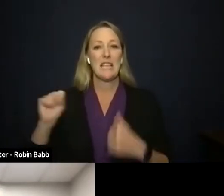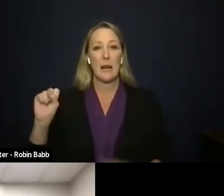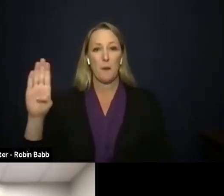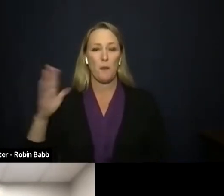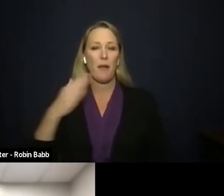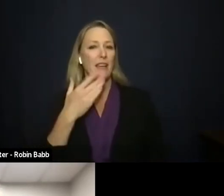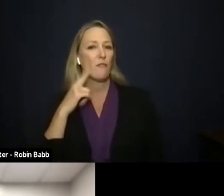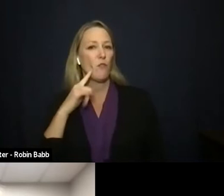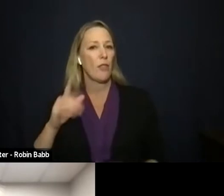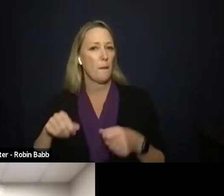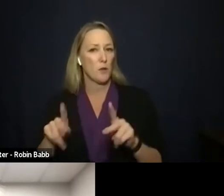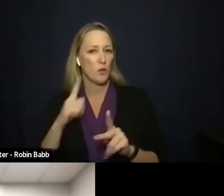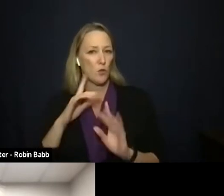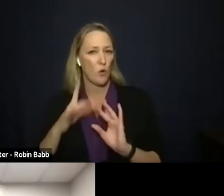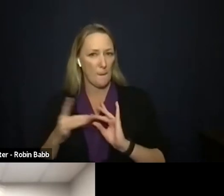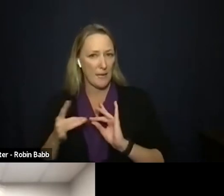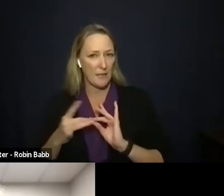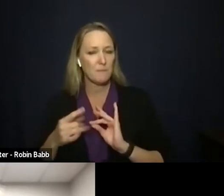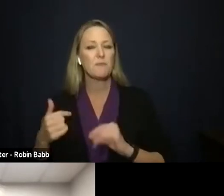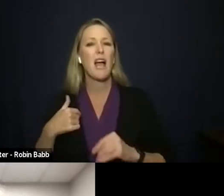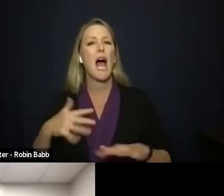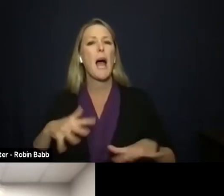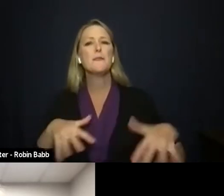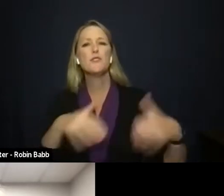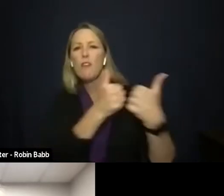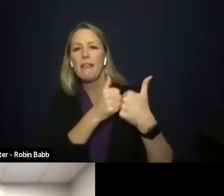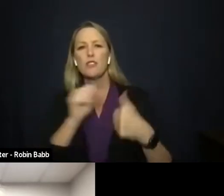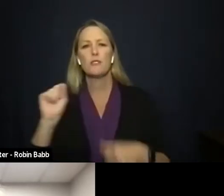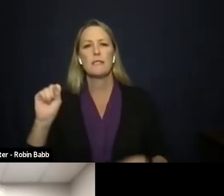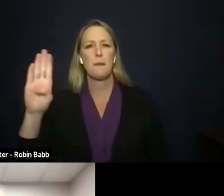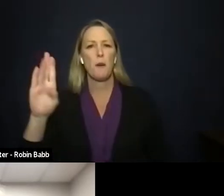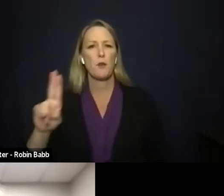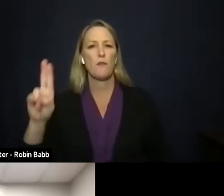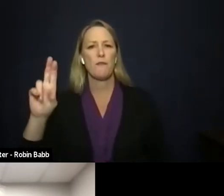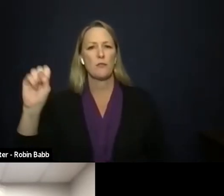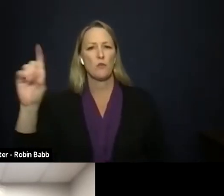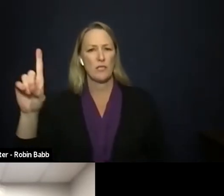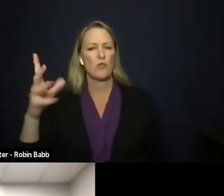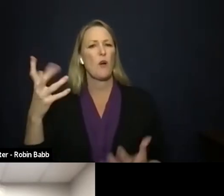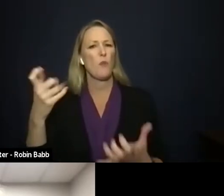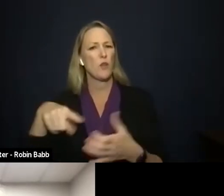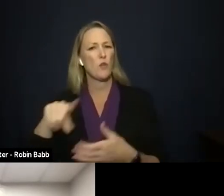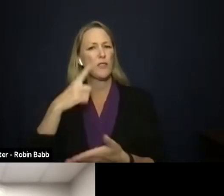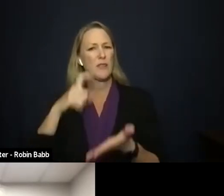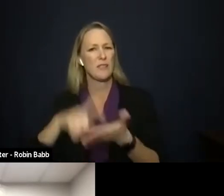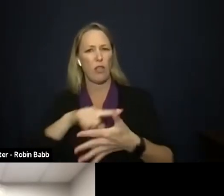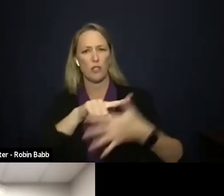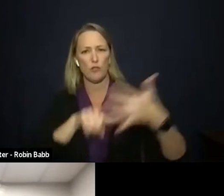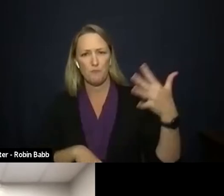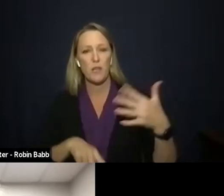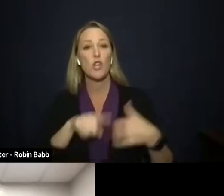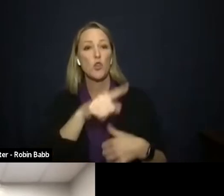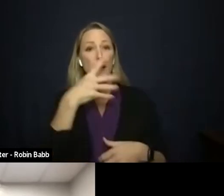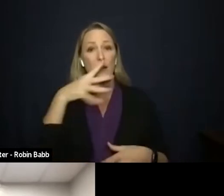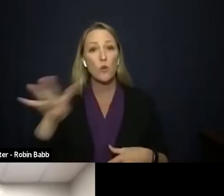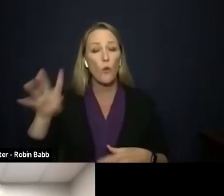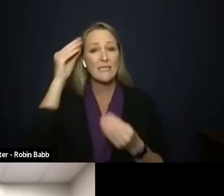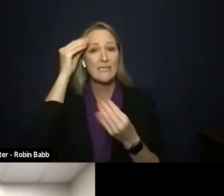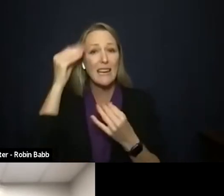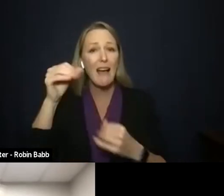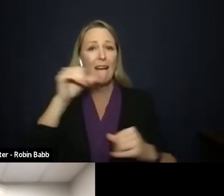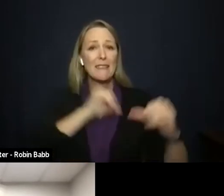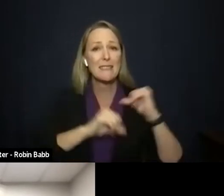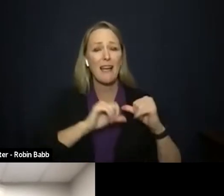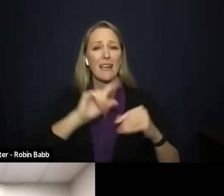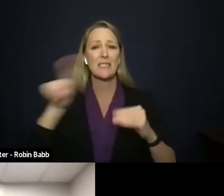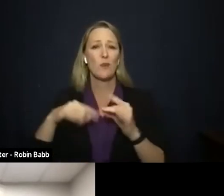opportunity to comment i am challenging the santa barbara unified school district to acknowledge the following that they ignored the data and science when it came